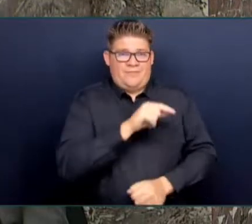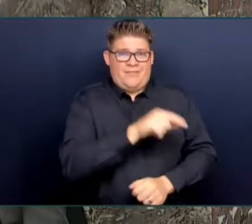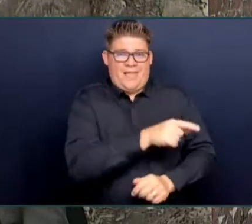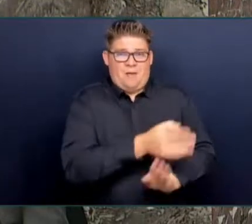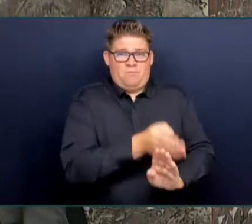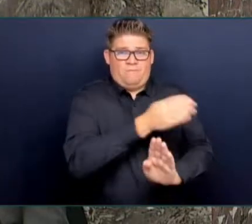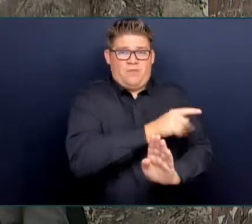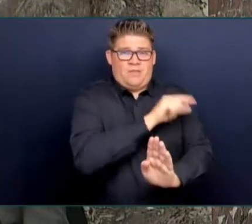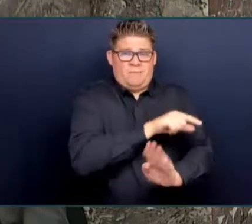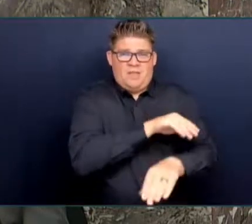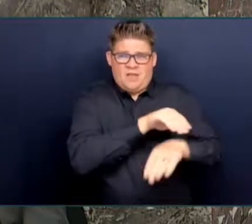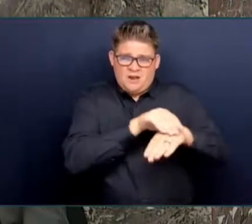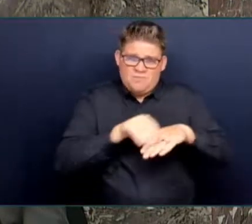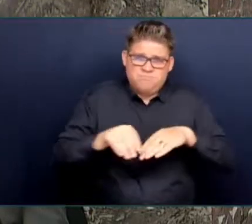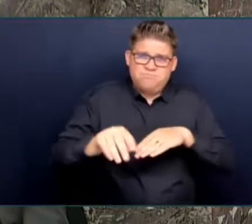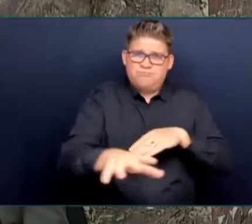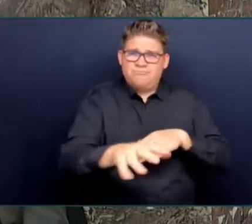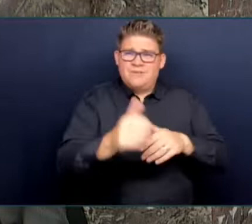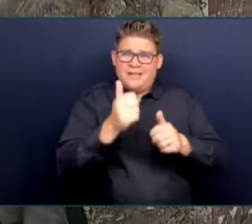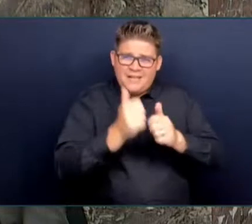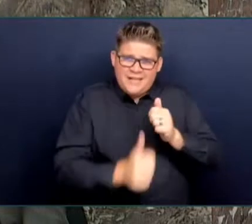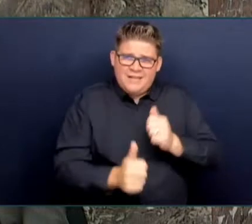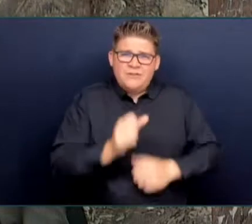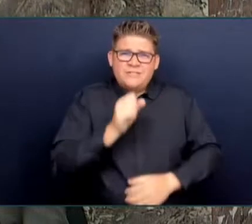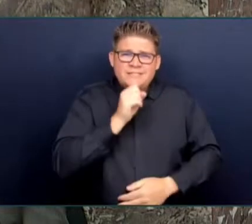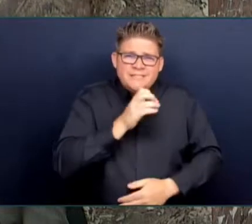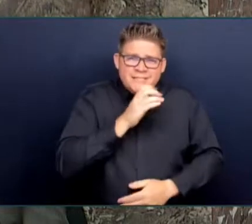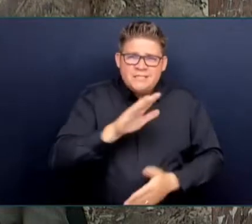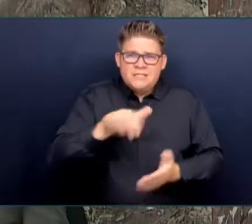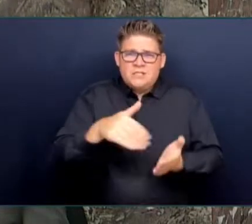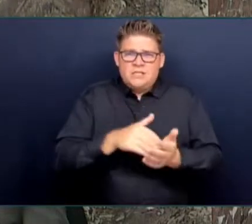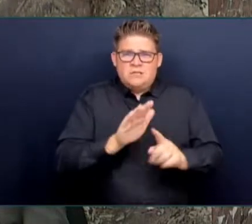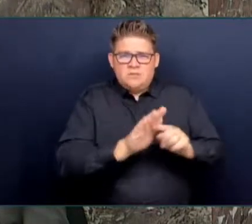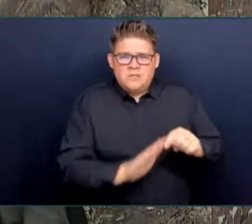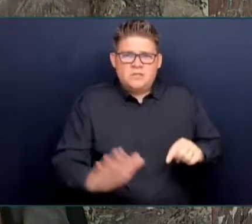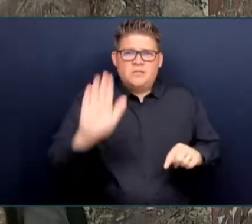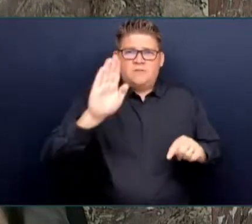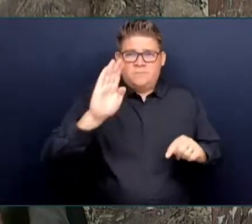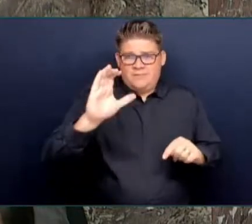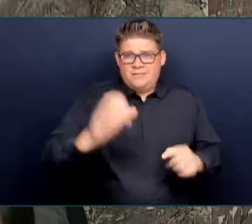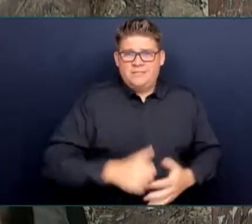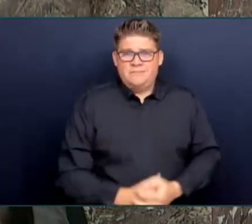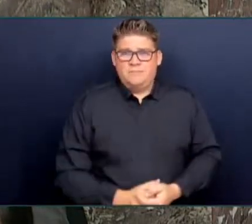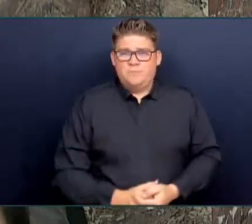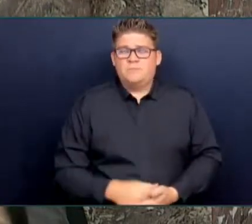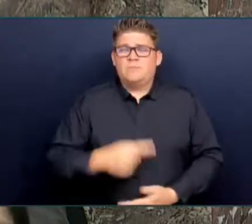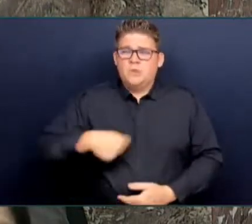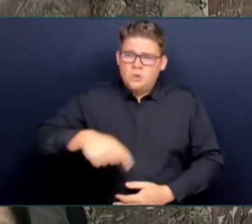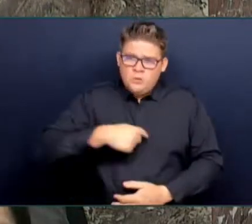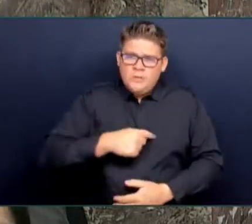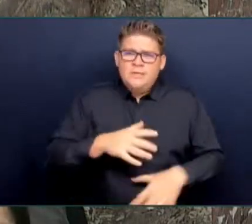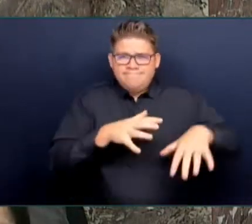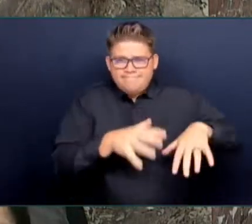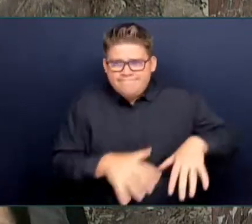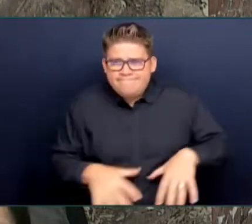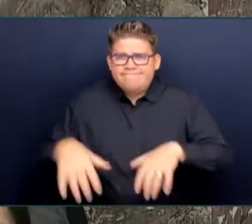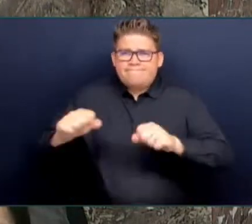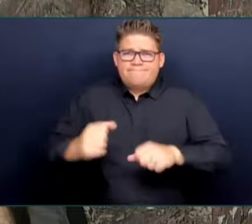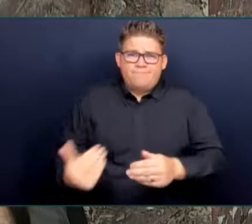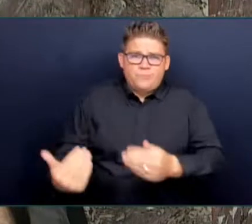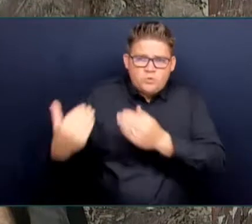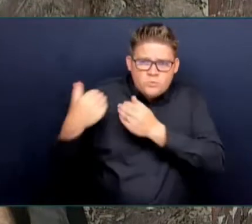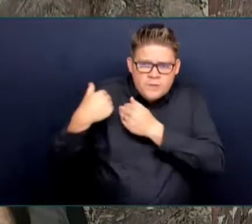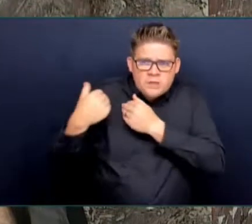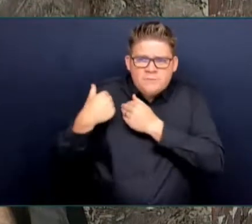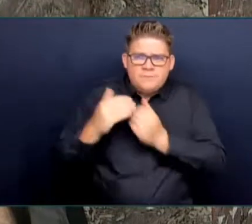British Columbia. And it's why we've taken the actions we've taken to get rid of, for example, the agency that was set up